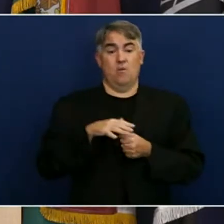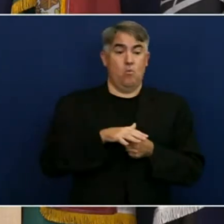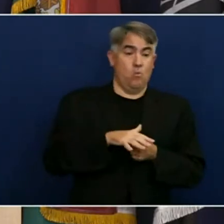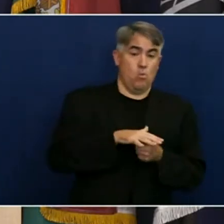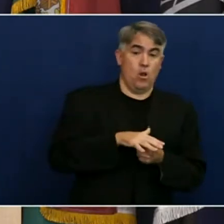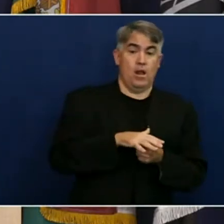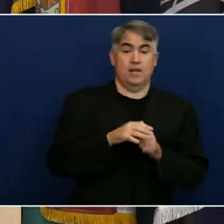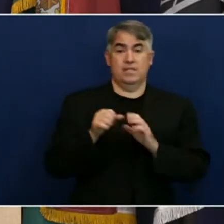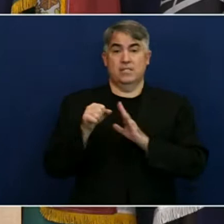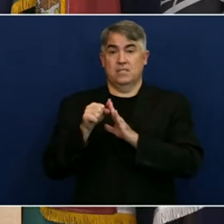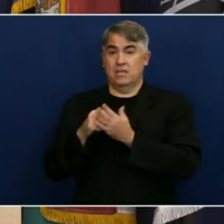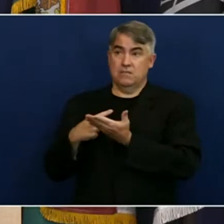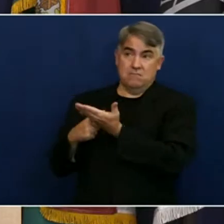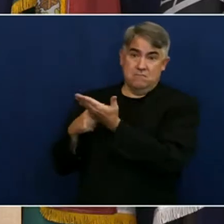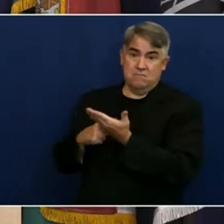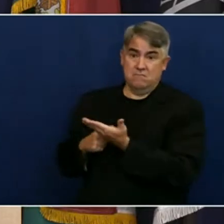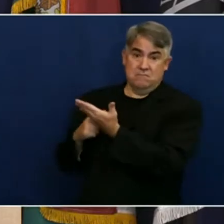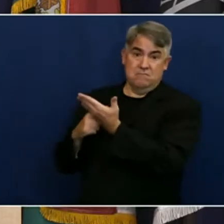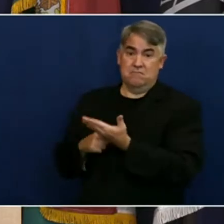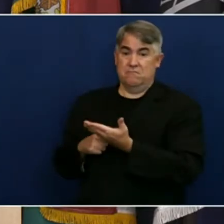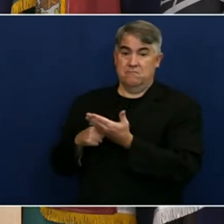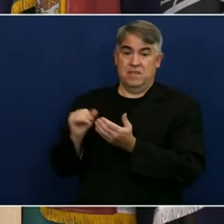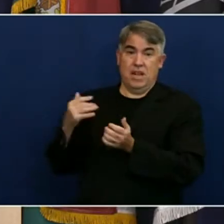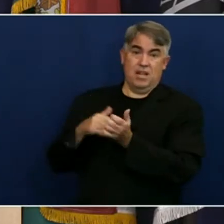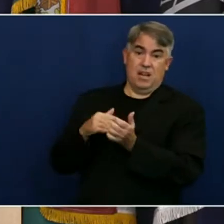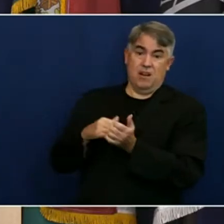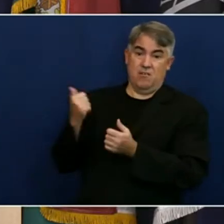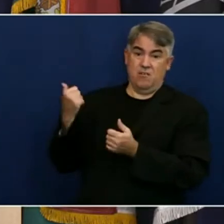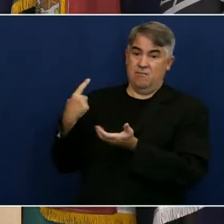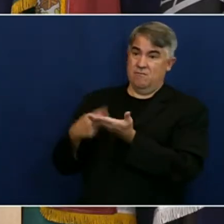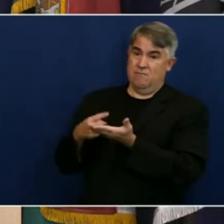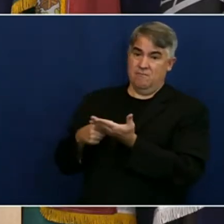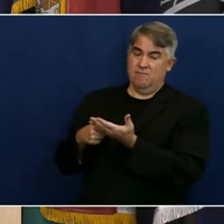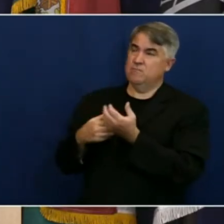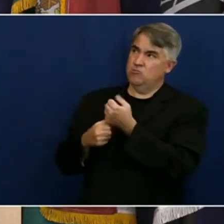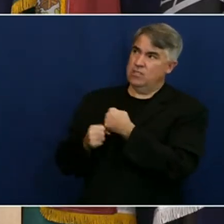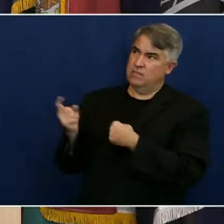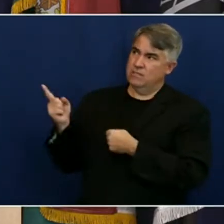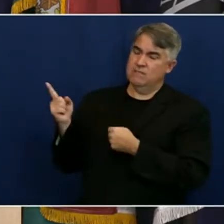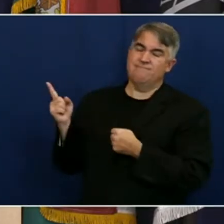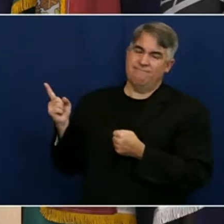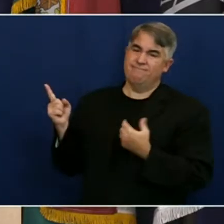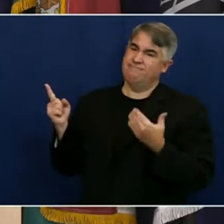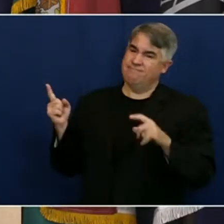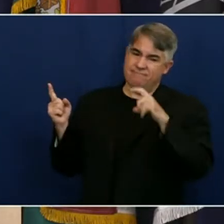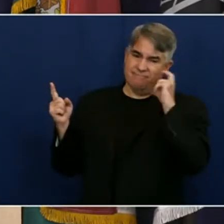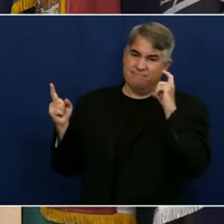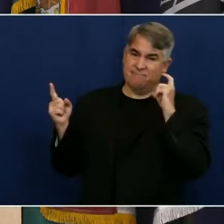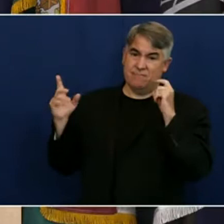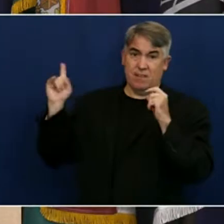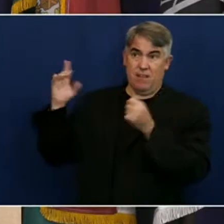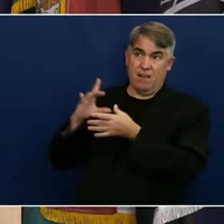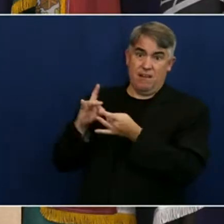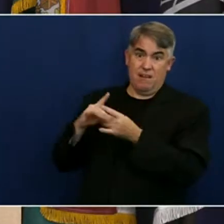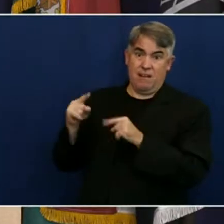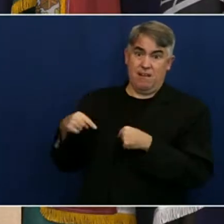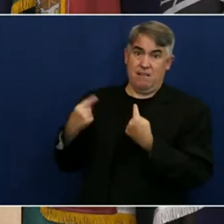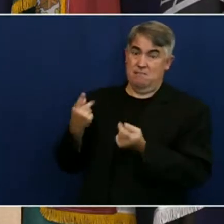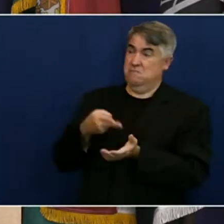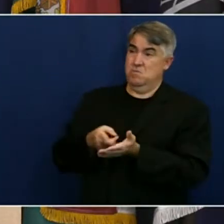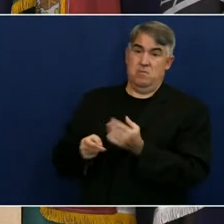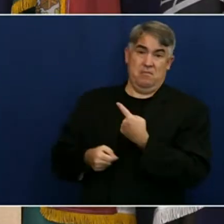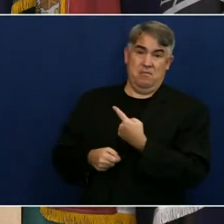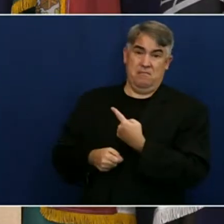experts, our doctors. And I believe they have guided us very well through this pandemic. Through